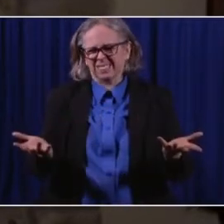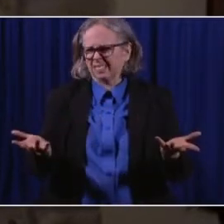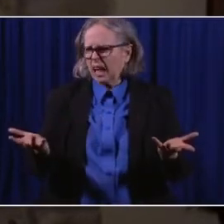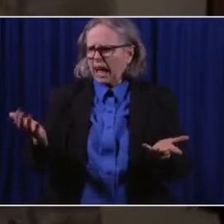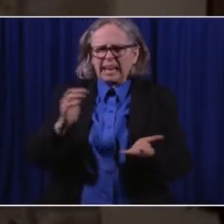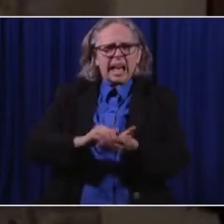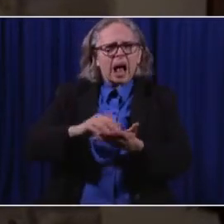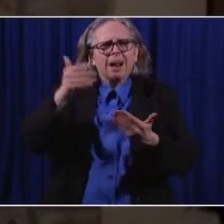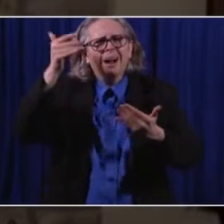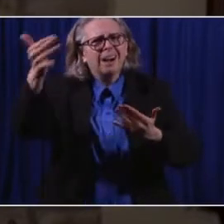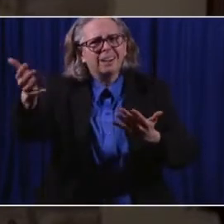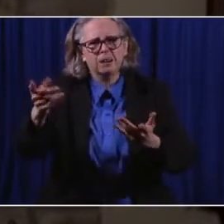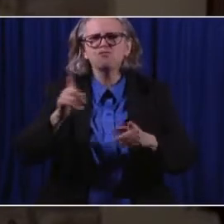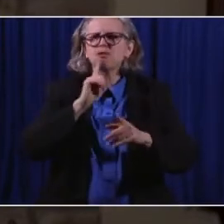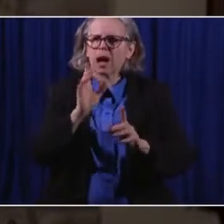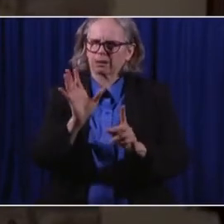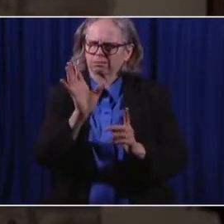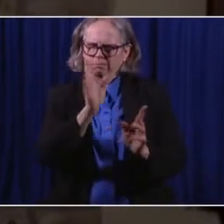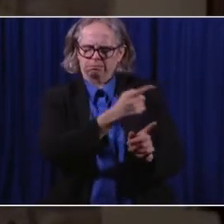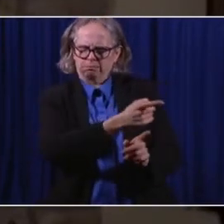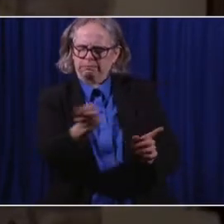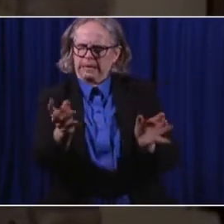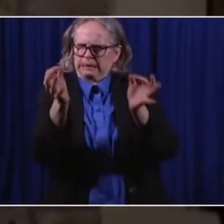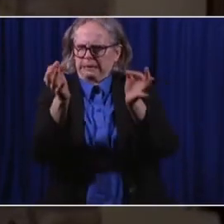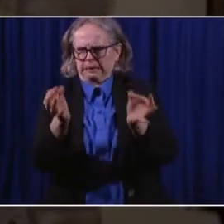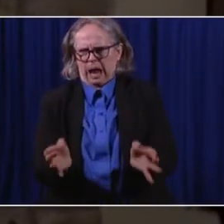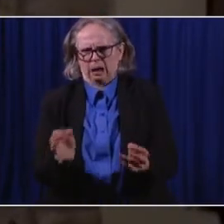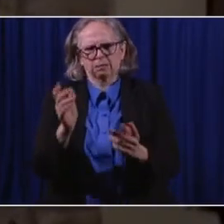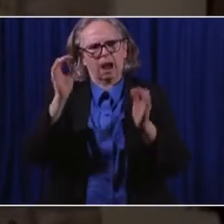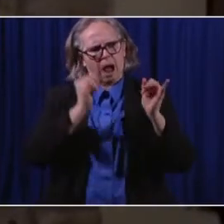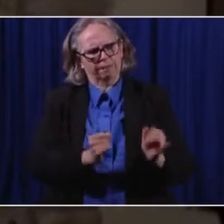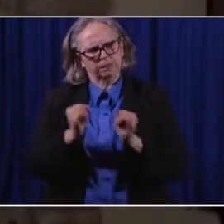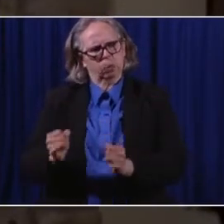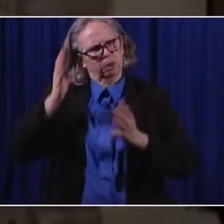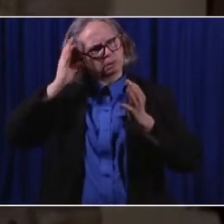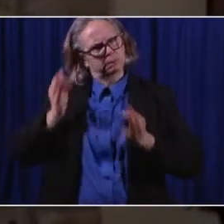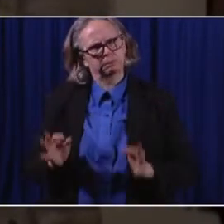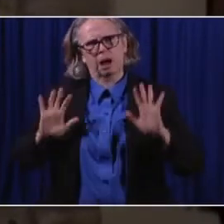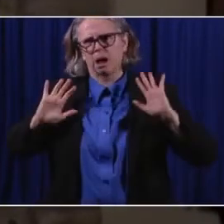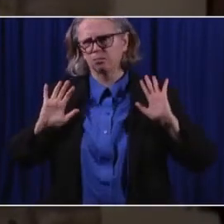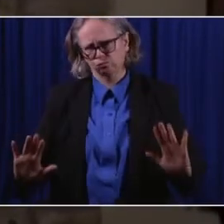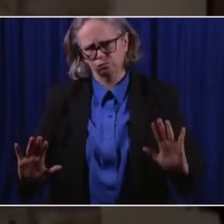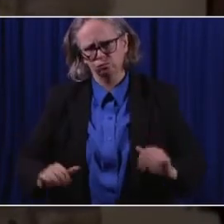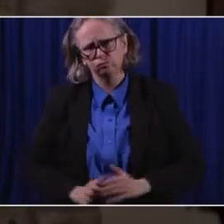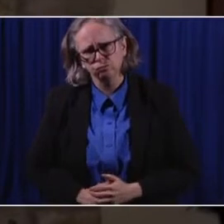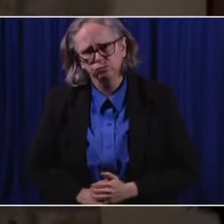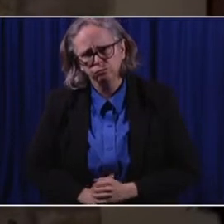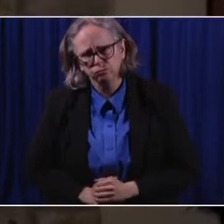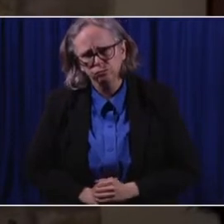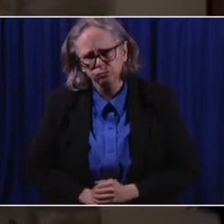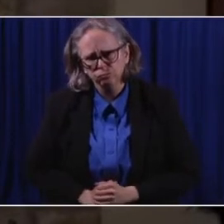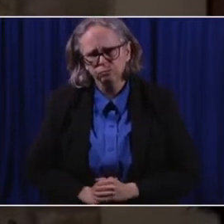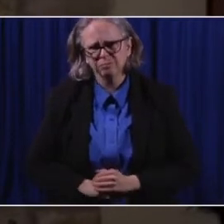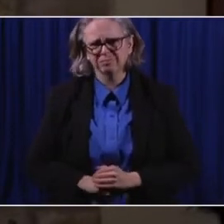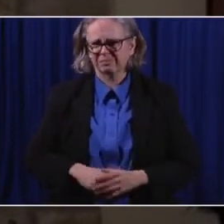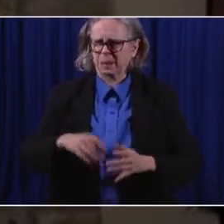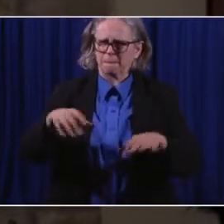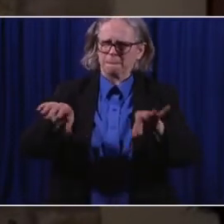but we just don't know. So again, taking that opportunity is really, I